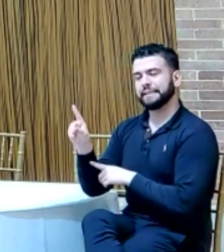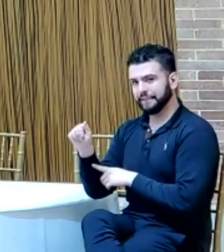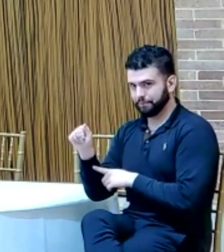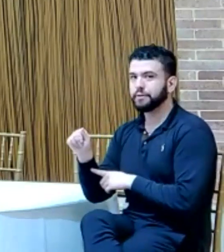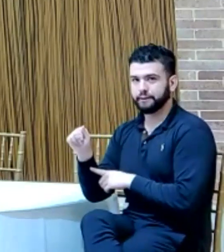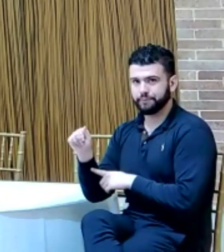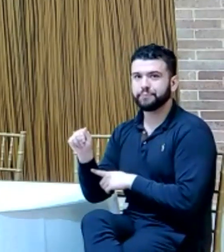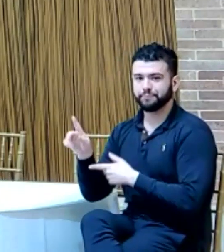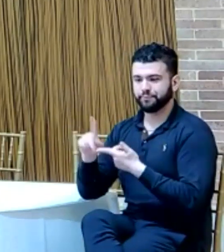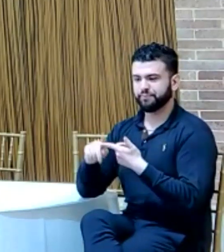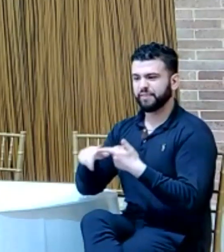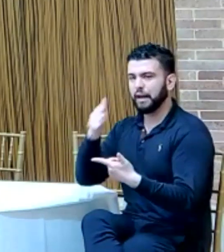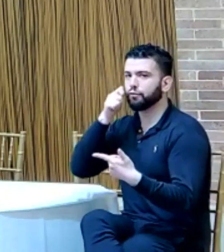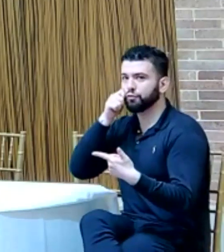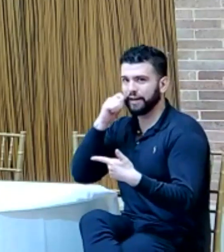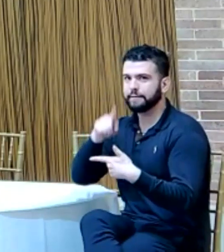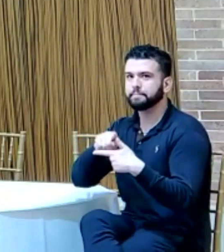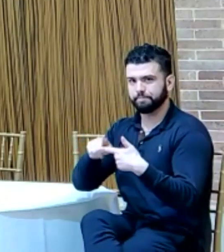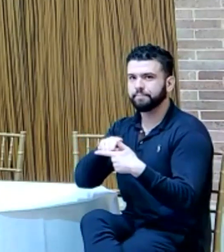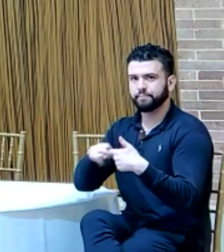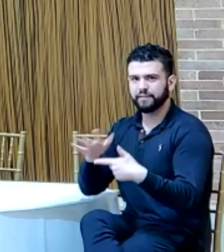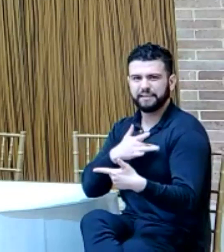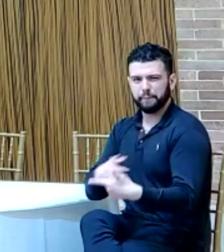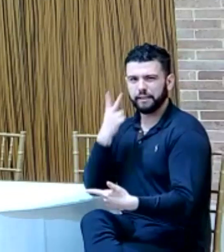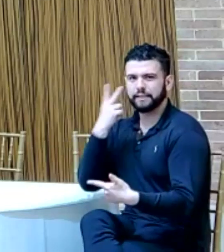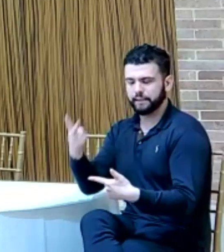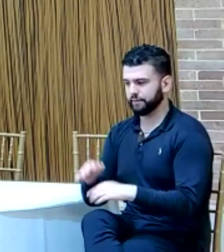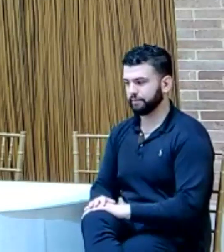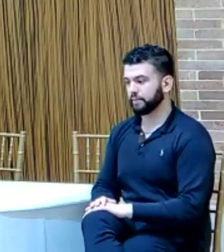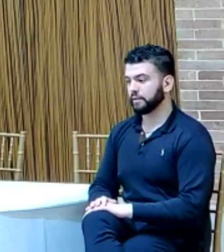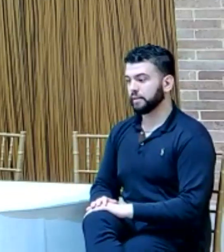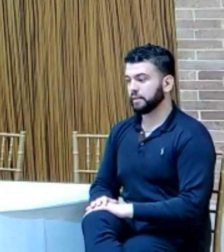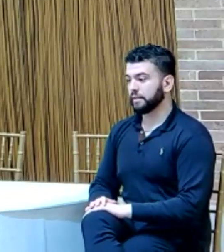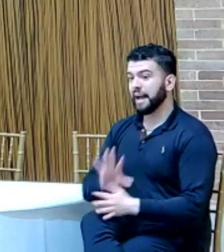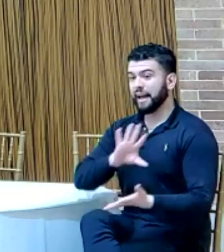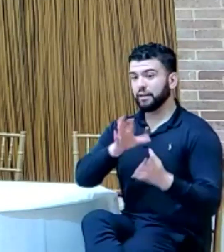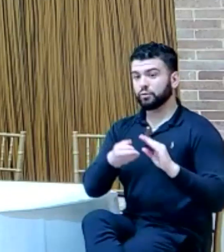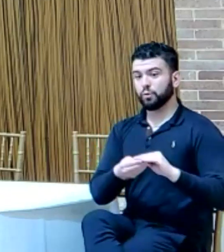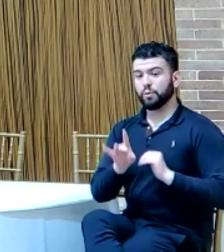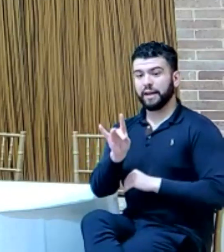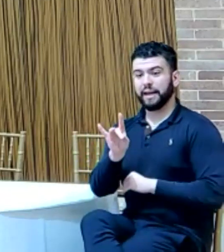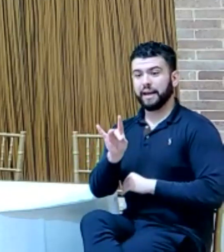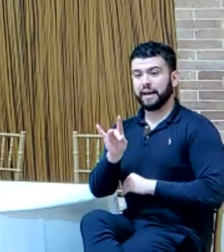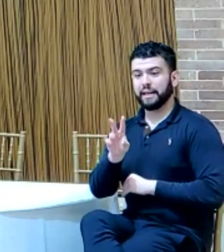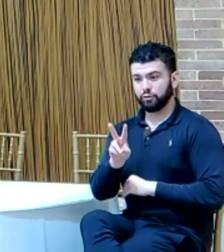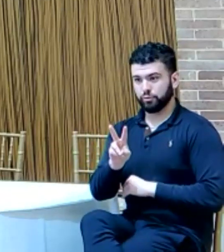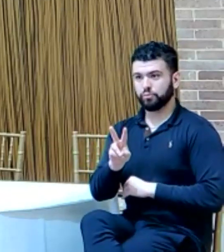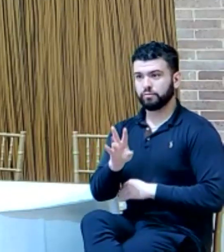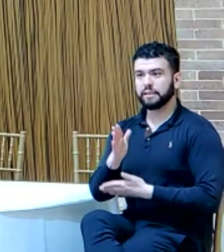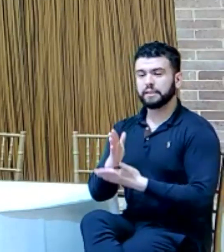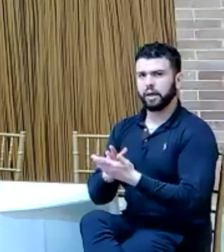cases and race cases right um of the 82 I mentioned some of them also are along the lines of